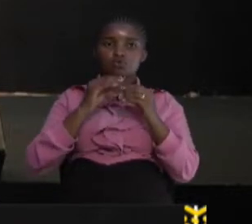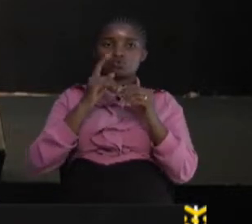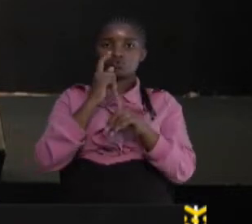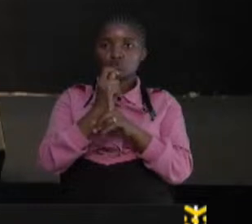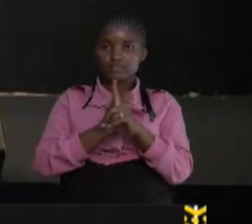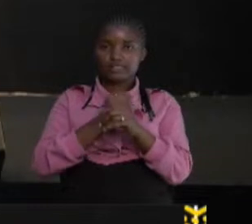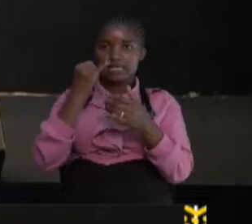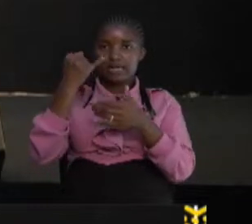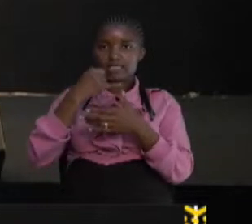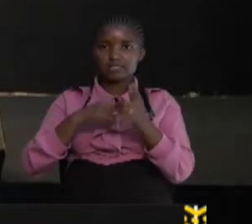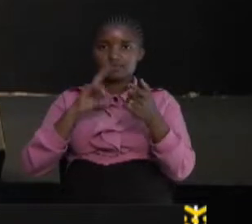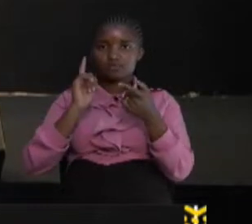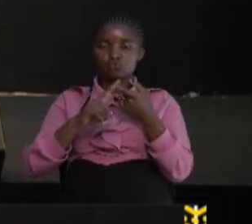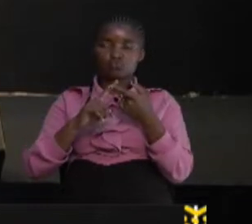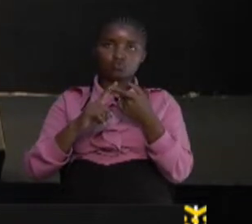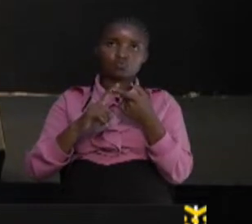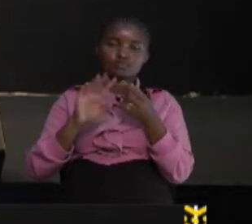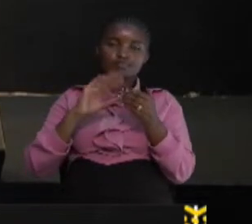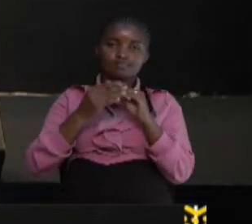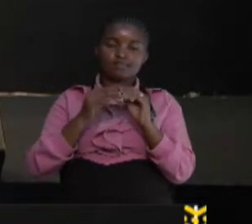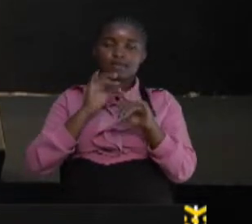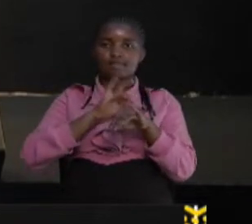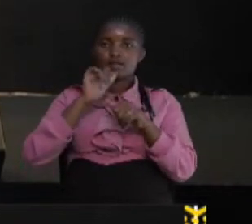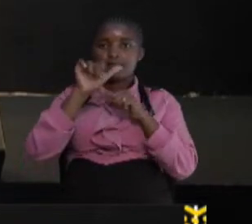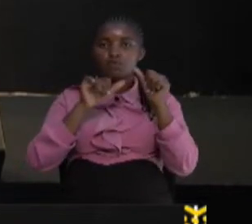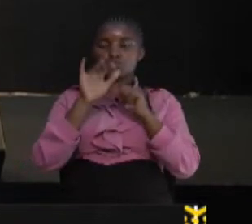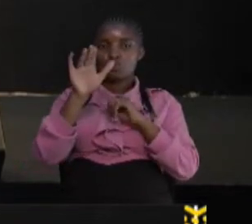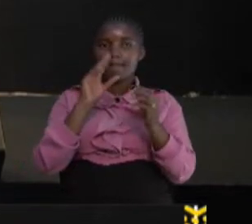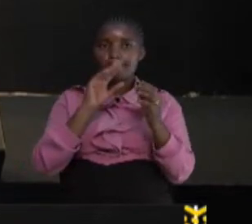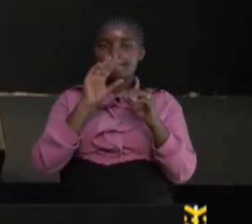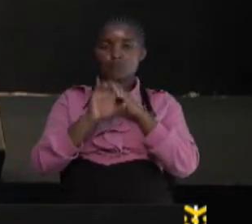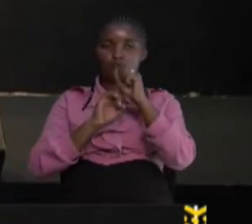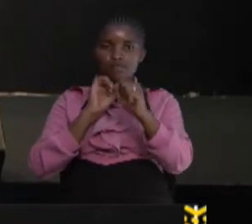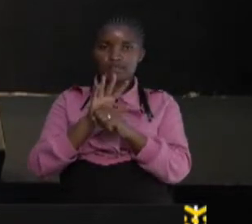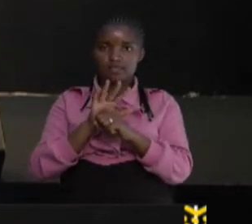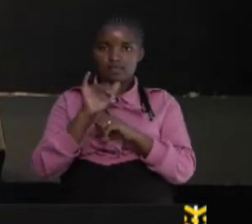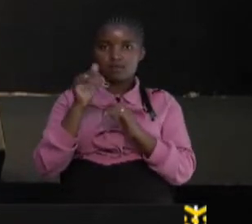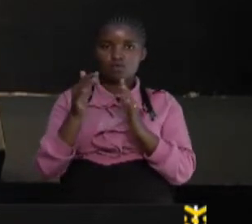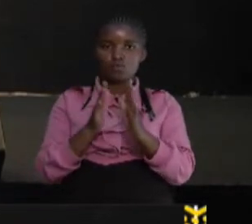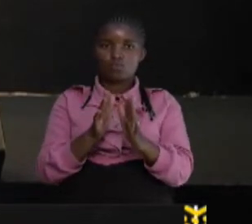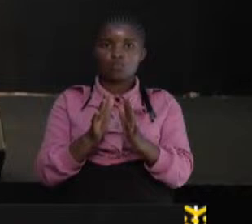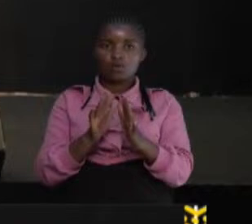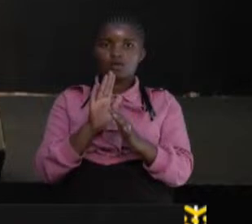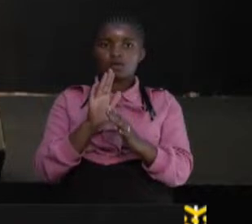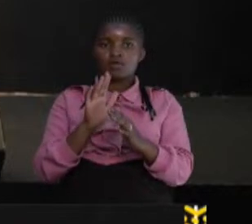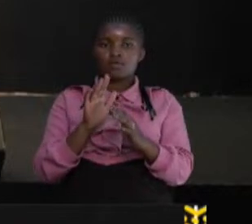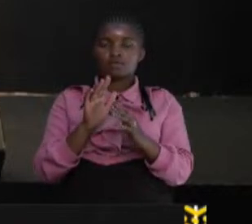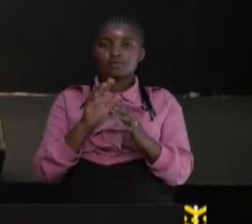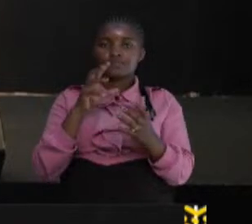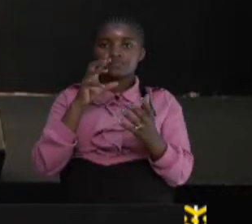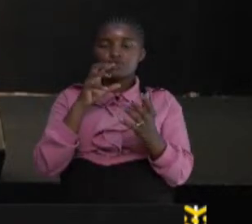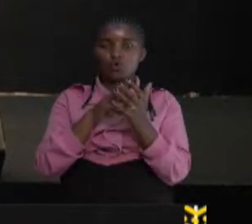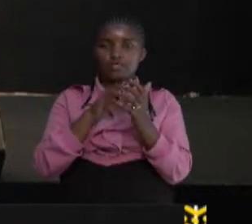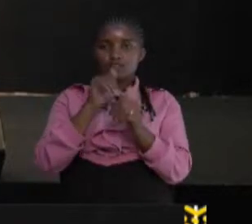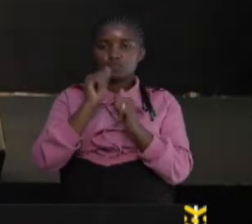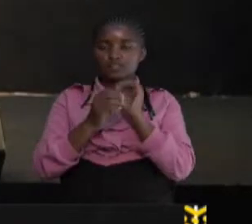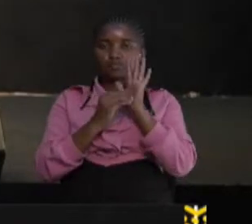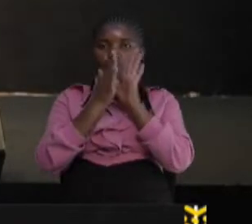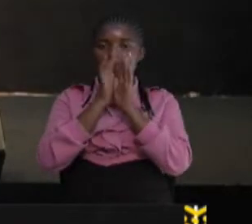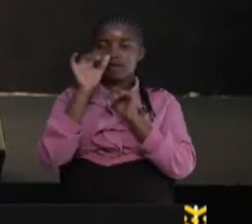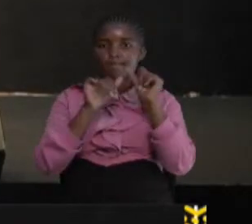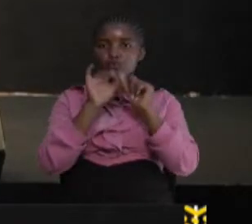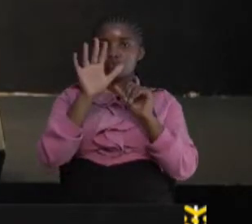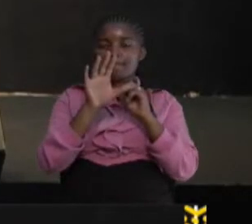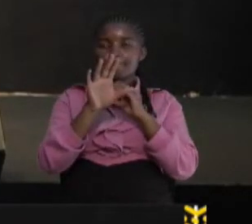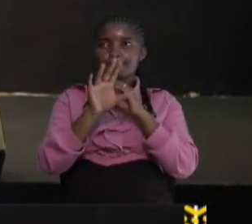artists to create effect about your movies. So that way, the content that is coming up, that is being posted about your